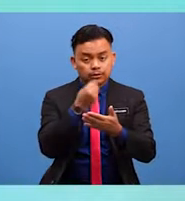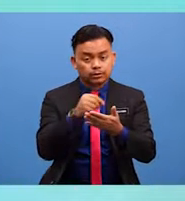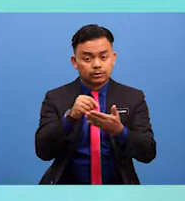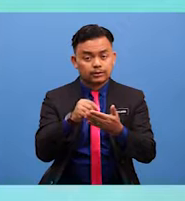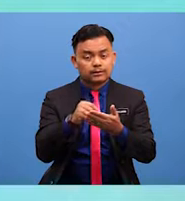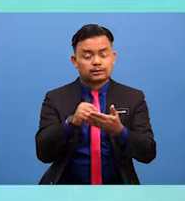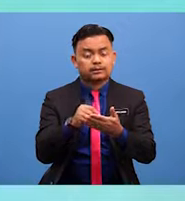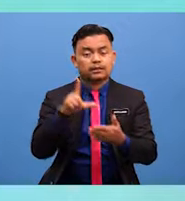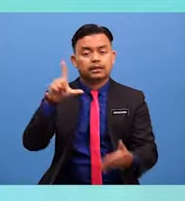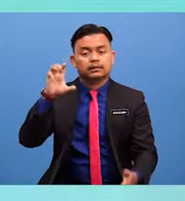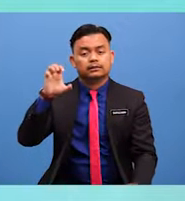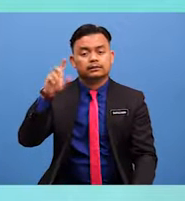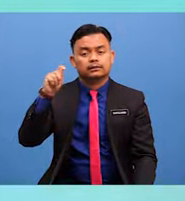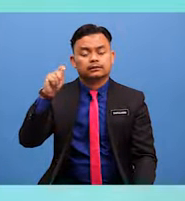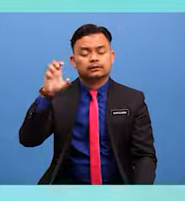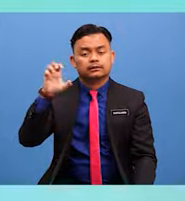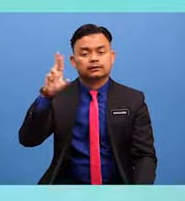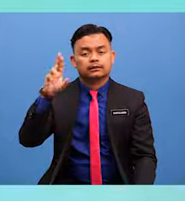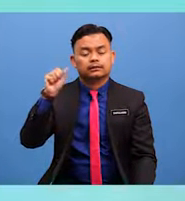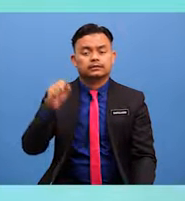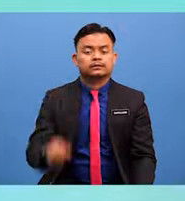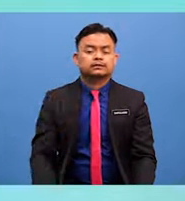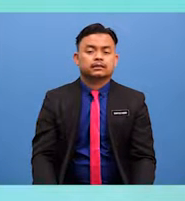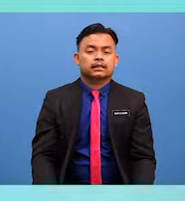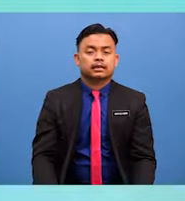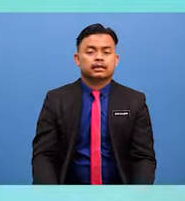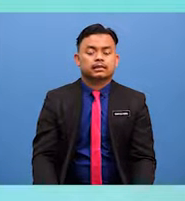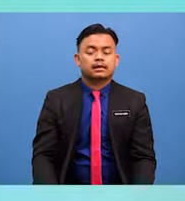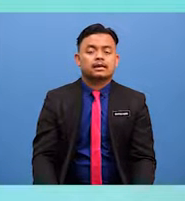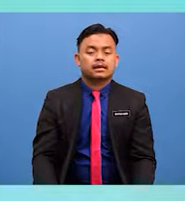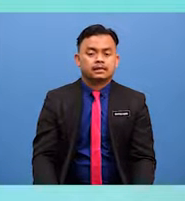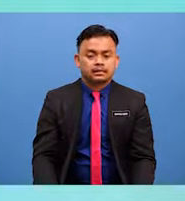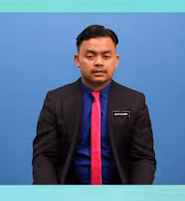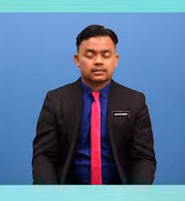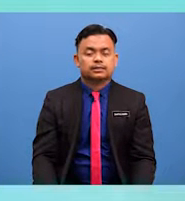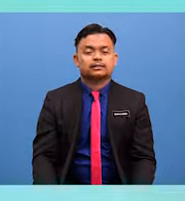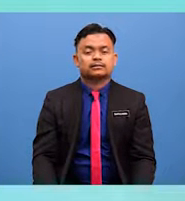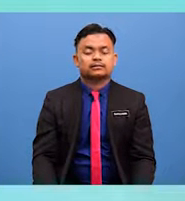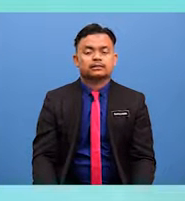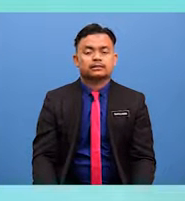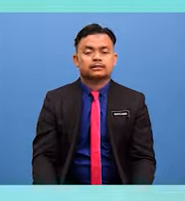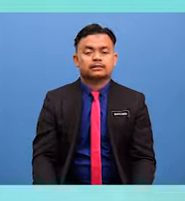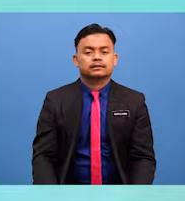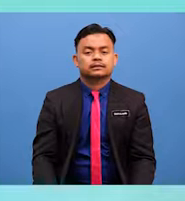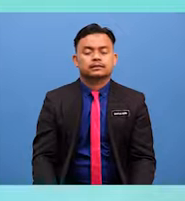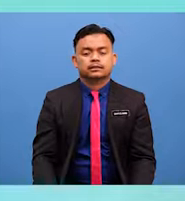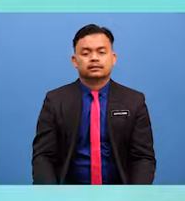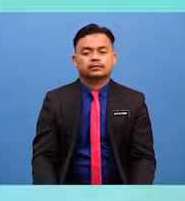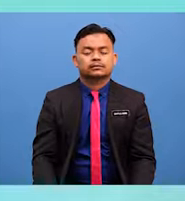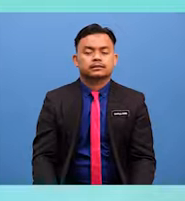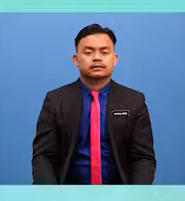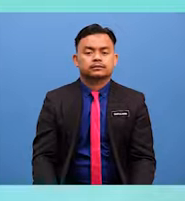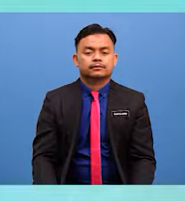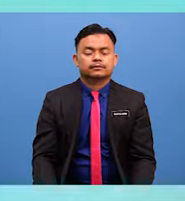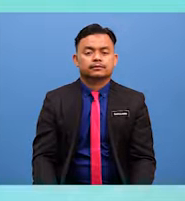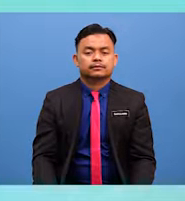missing letters. Endangered species, extinct animals, create awareness,